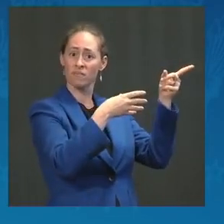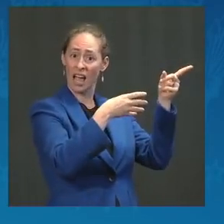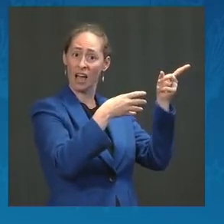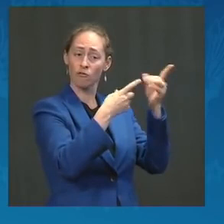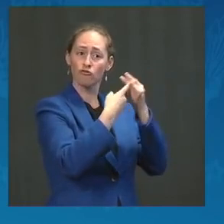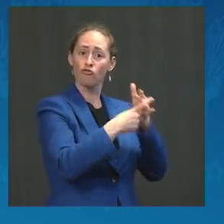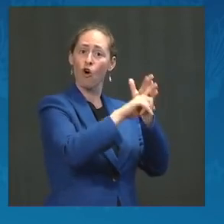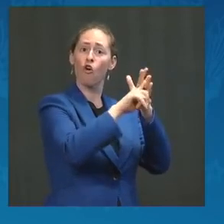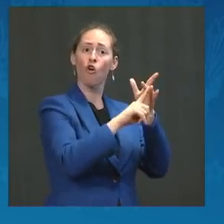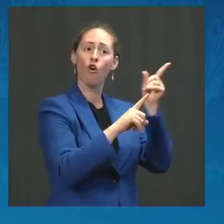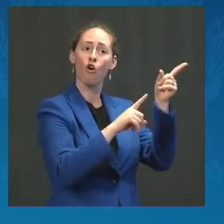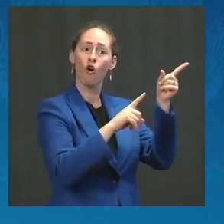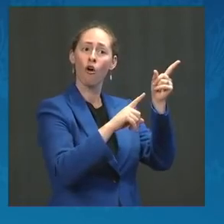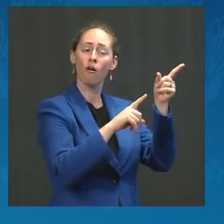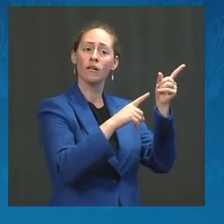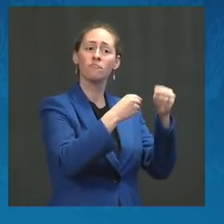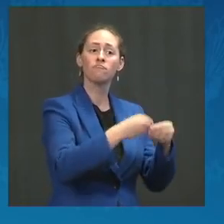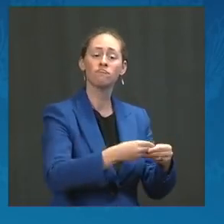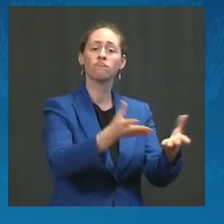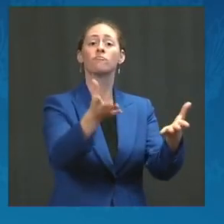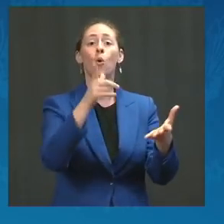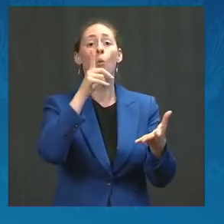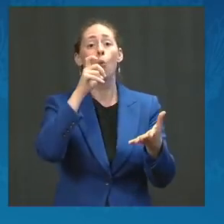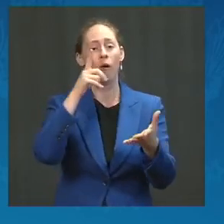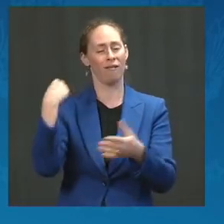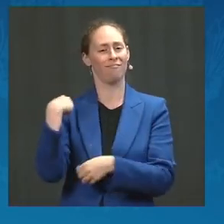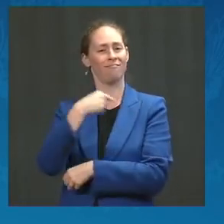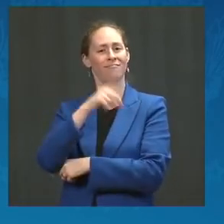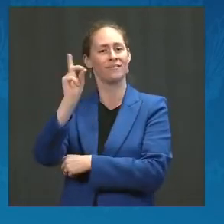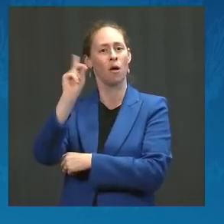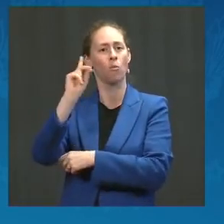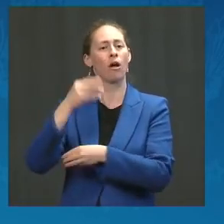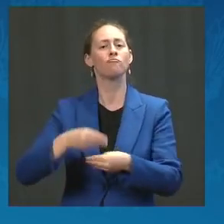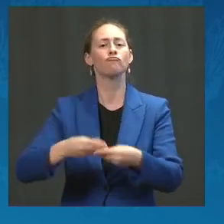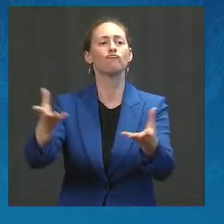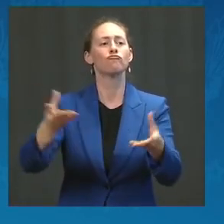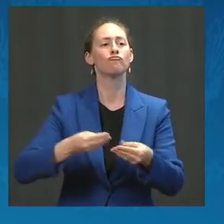under a Democratic administration. The vaccines